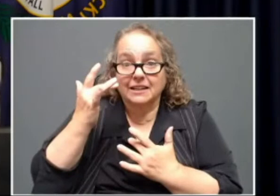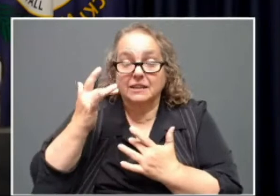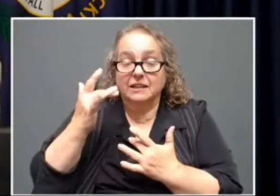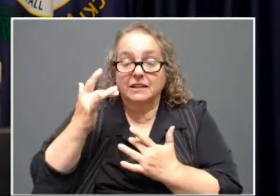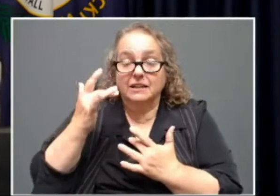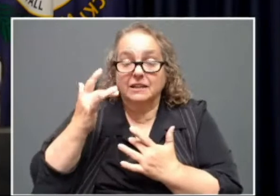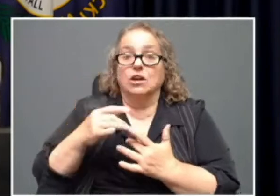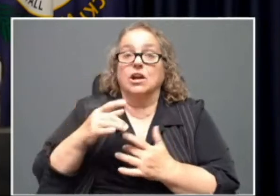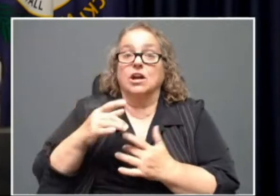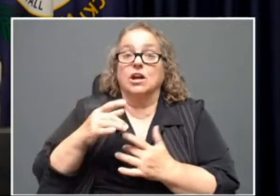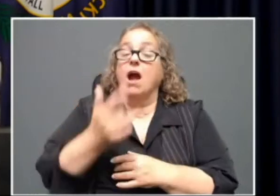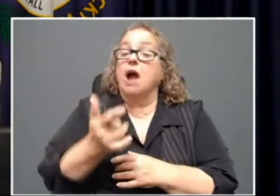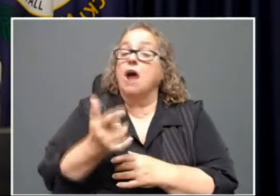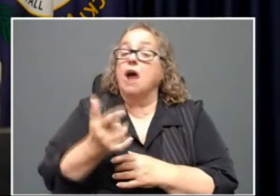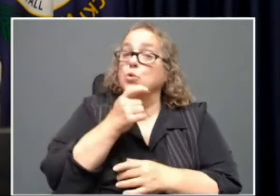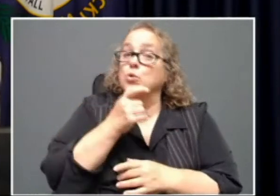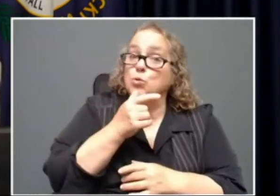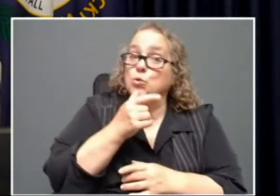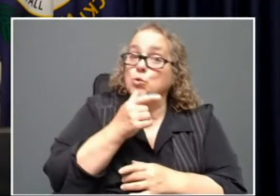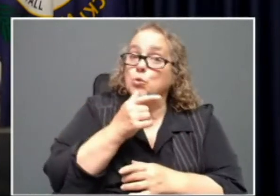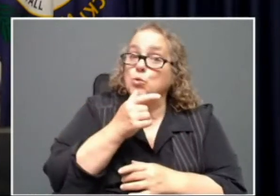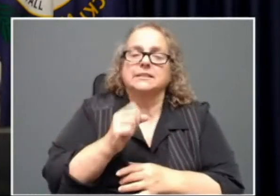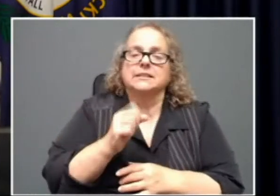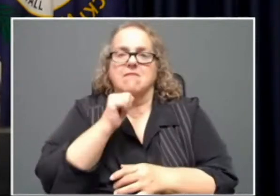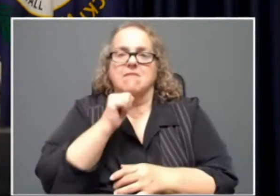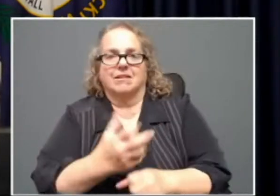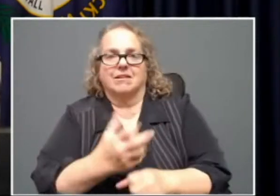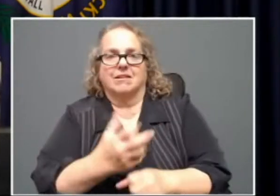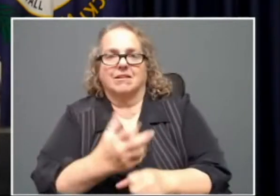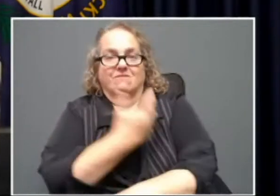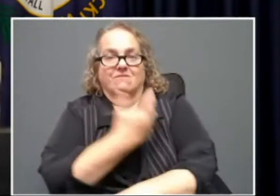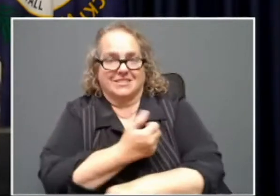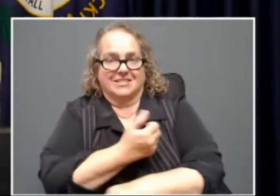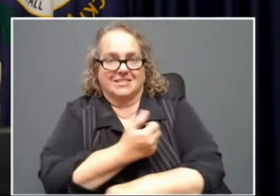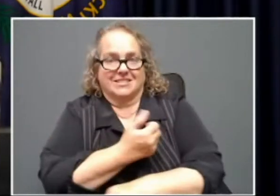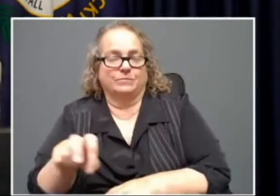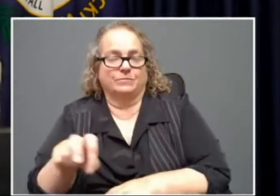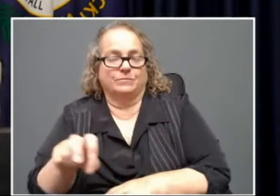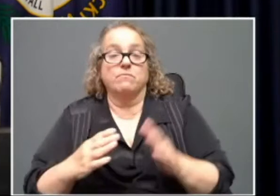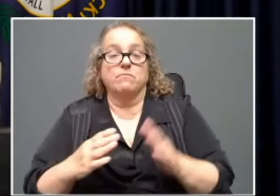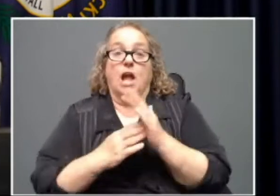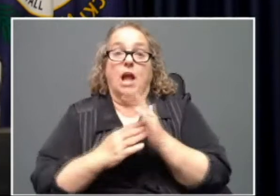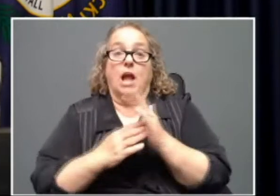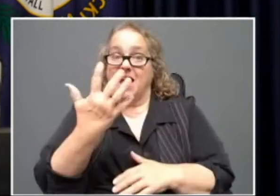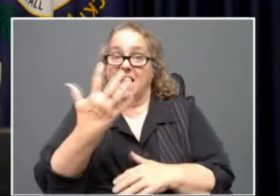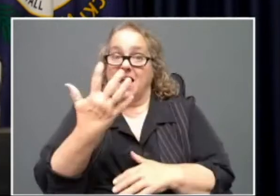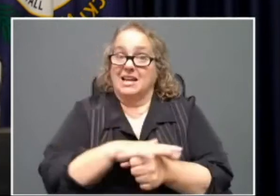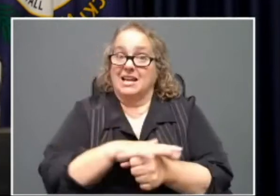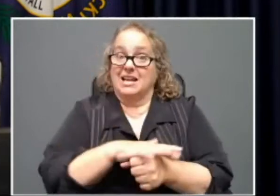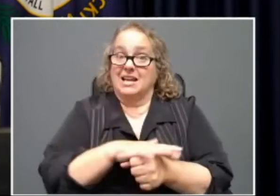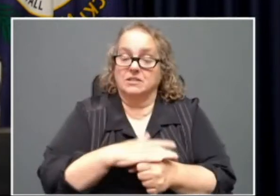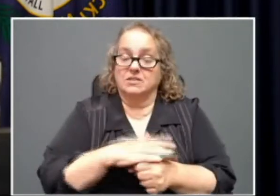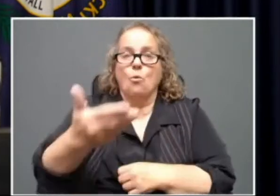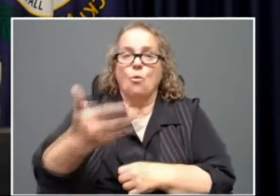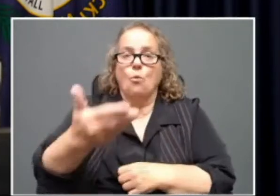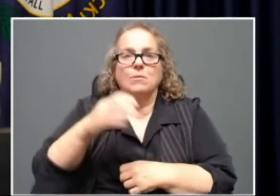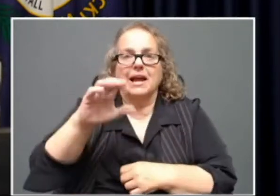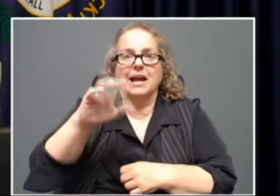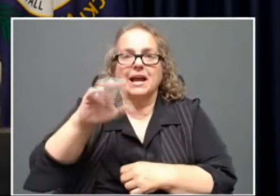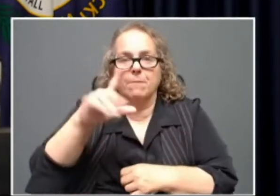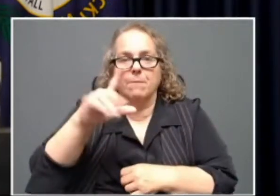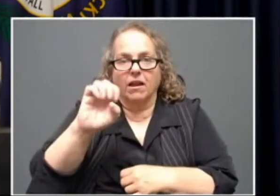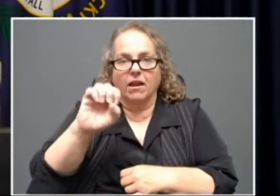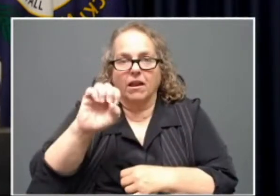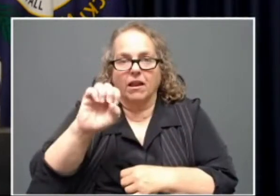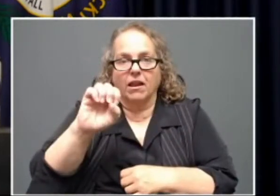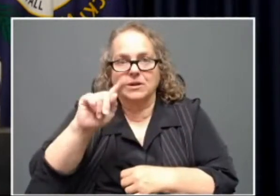not getting the vaccine. Top 5 counties, welcome to Campbell County, breaking in the top